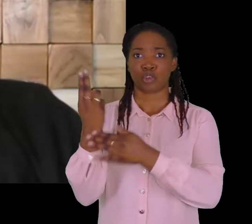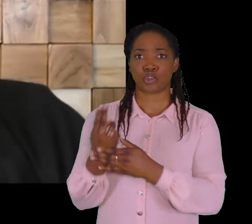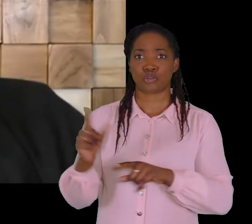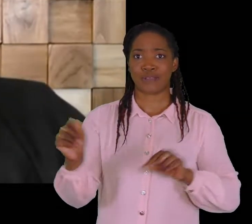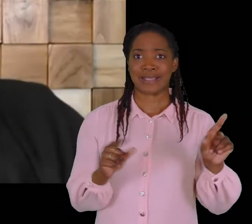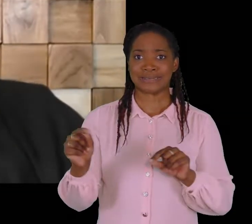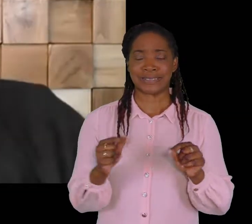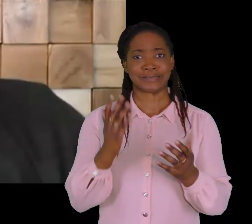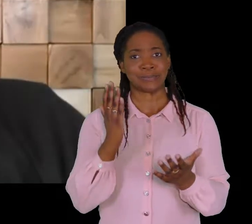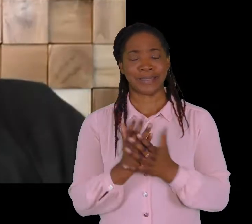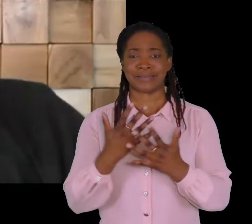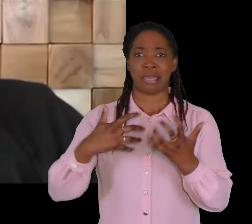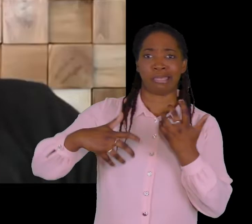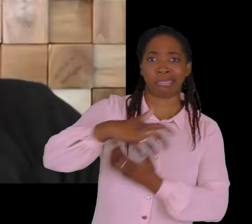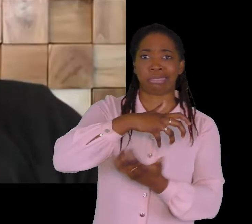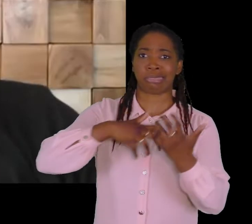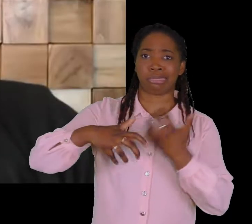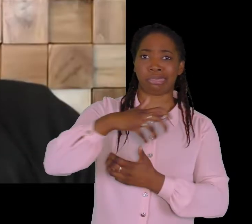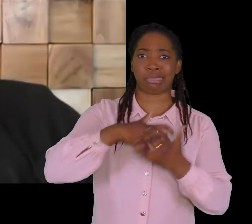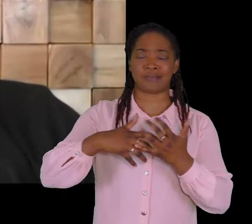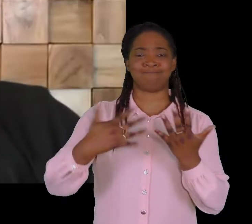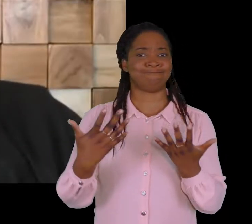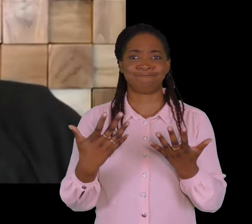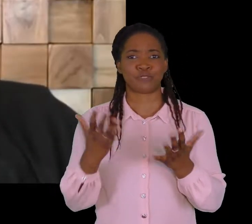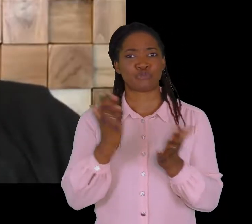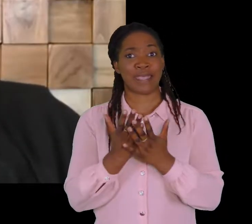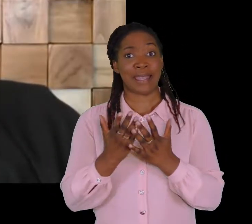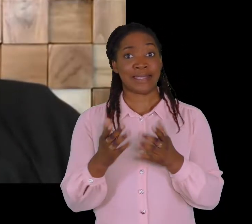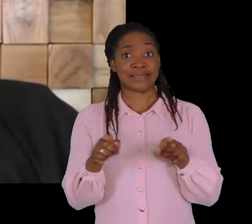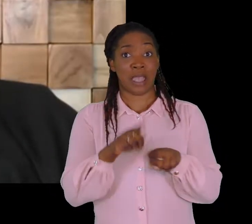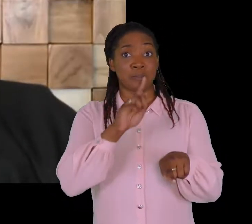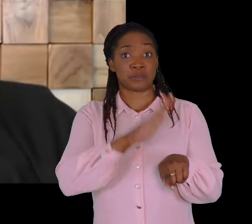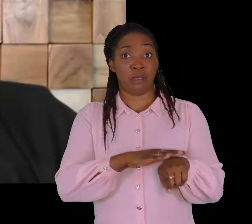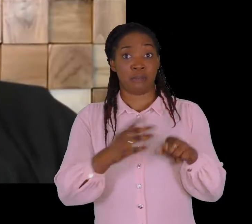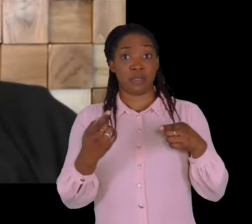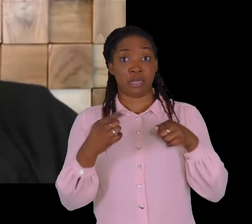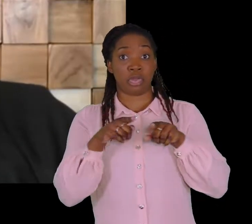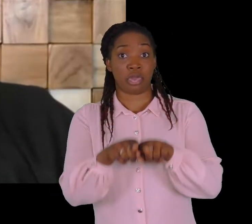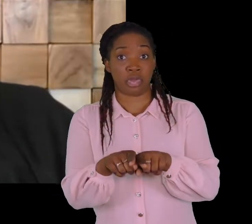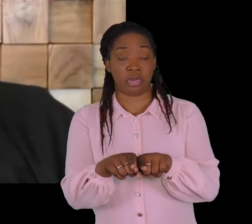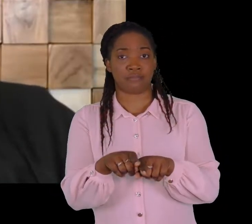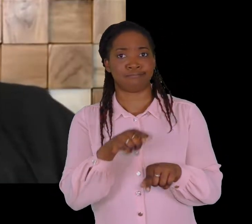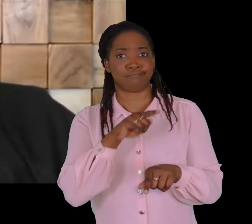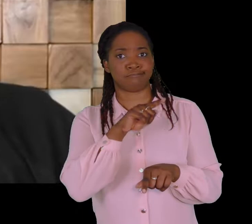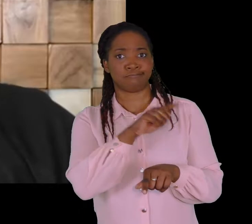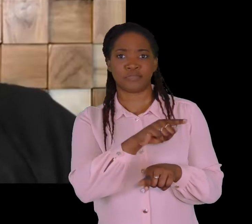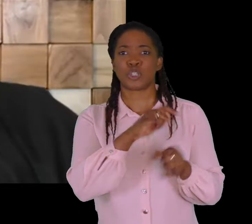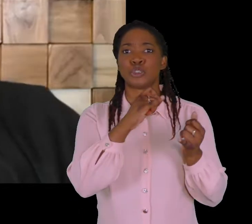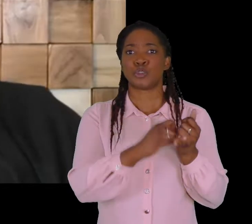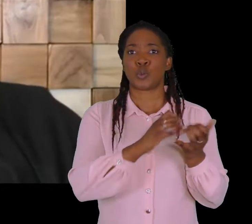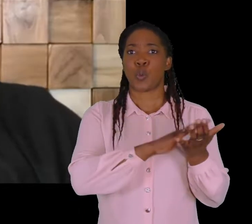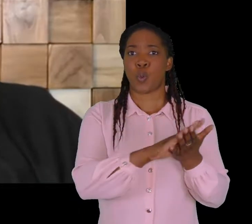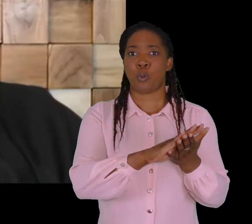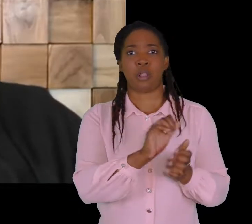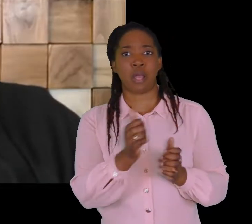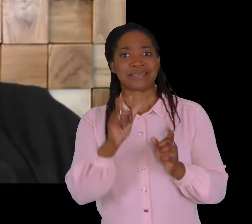being enmeshed, rhizomatic, entangled, and above all conjunctural in the terms articulated